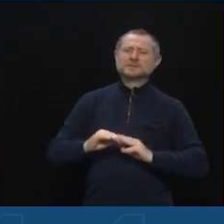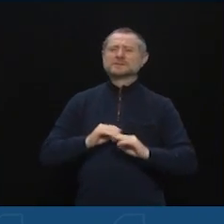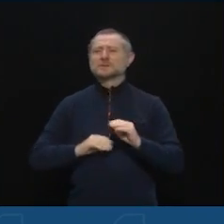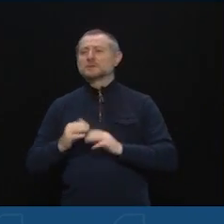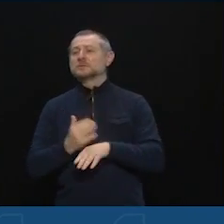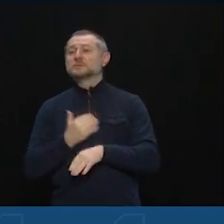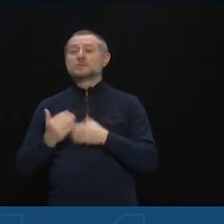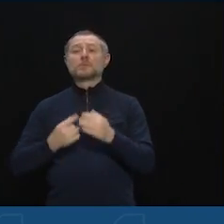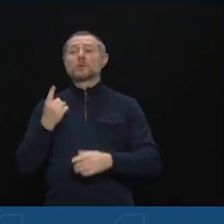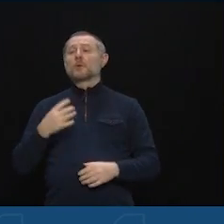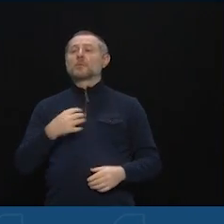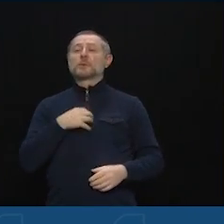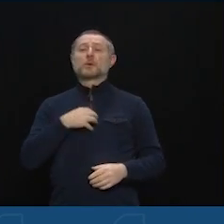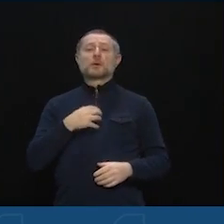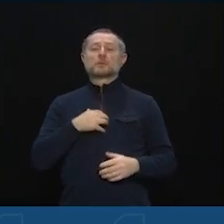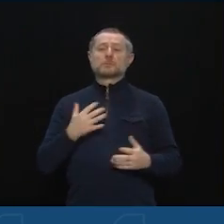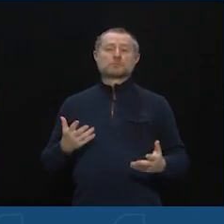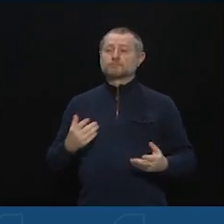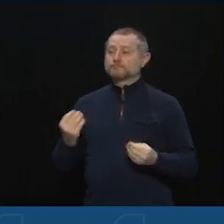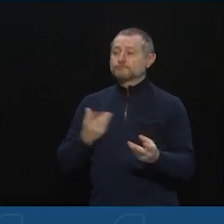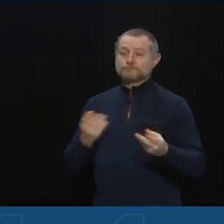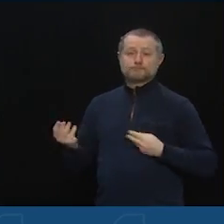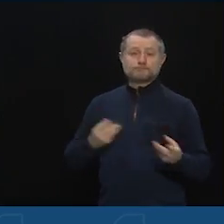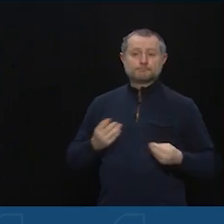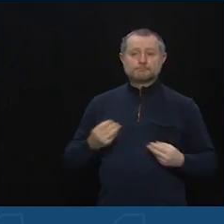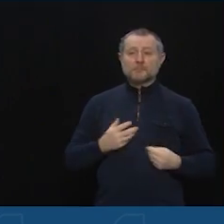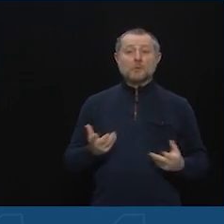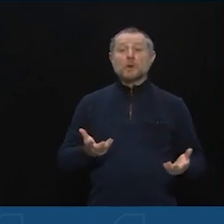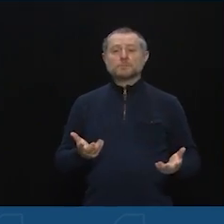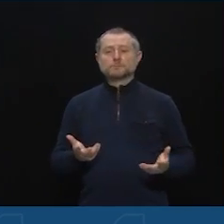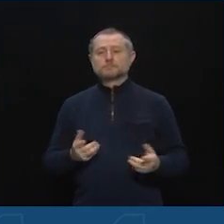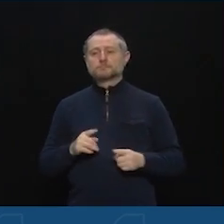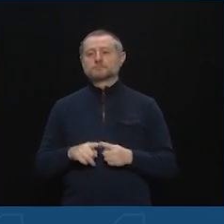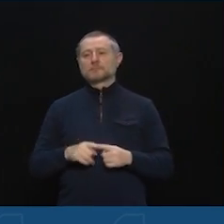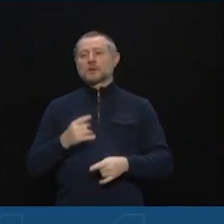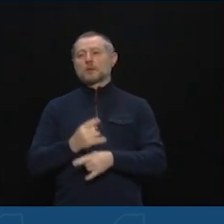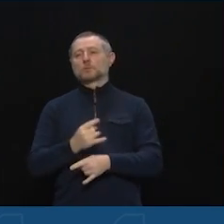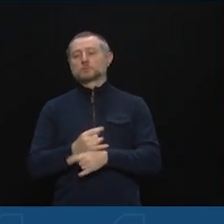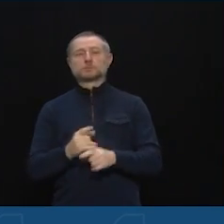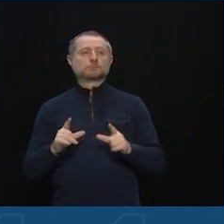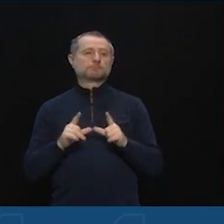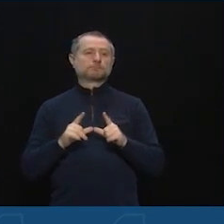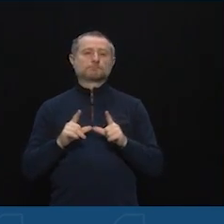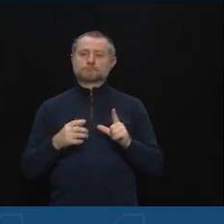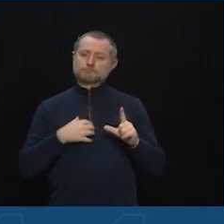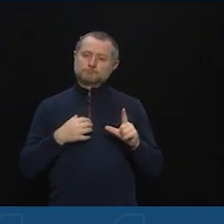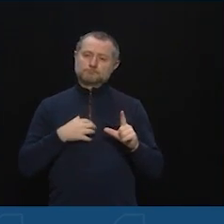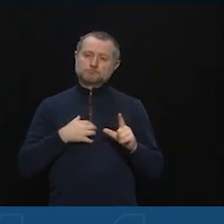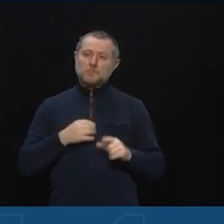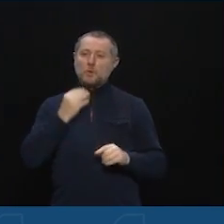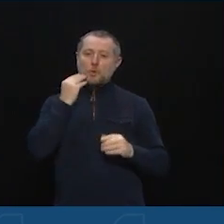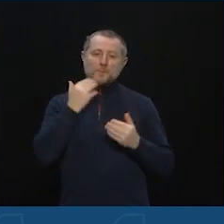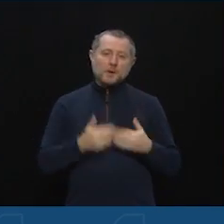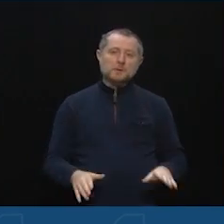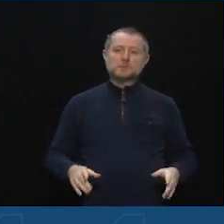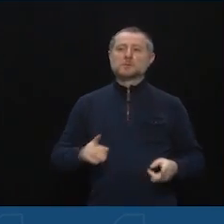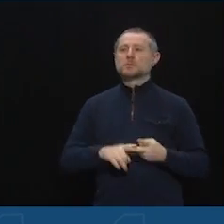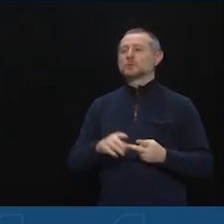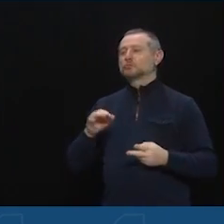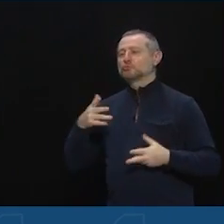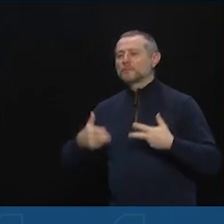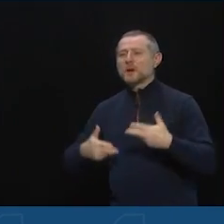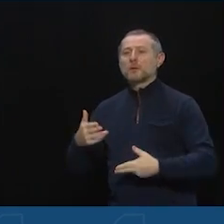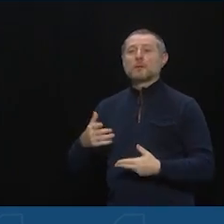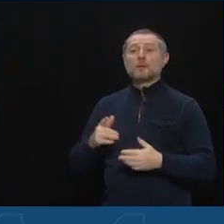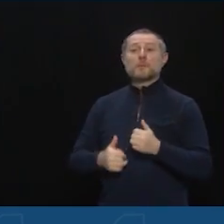complaint that I received as borough president is about liquor licenses. Not homelessness, not crime. I'm getting calls about liquor